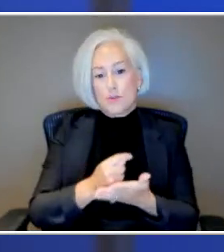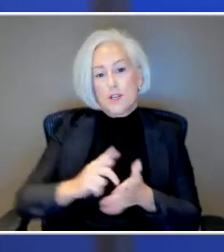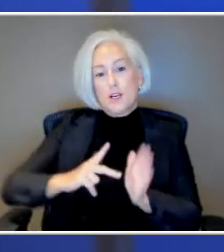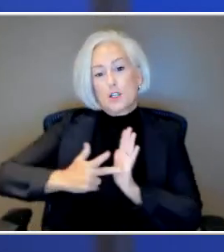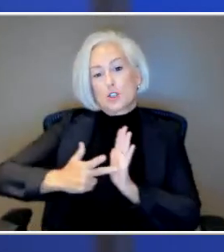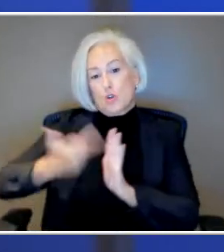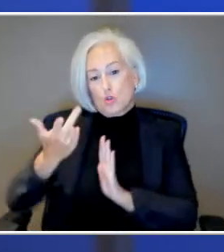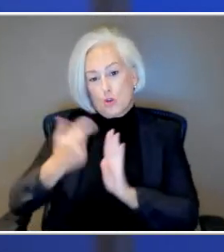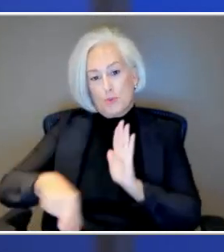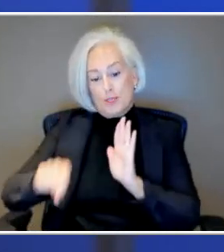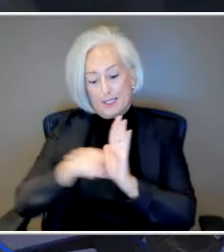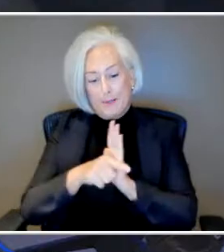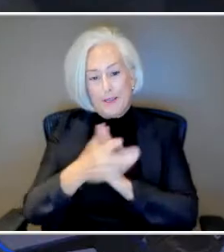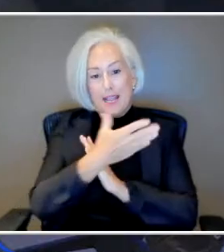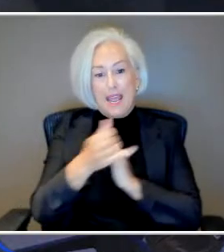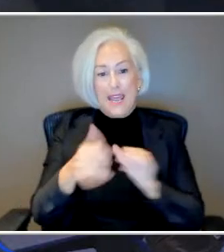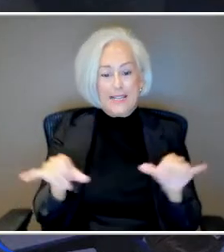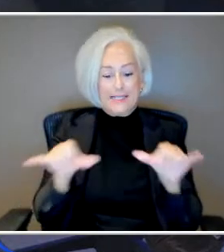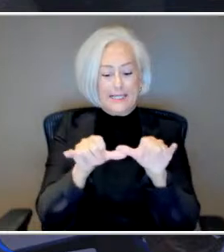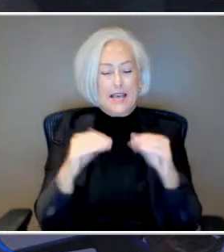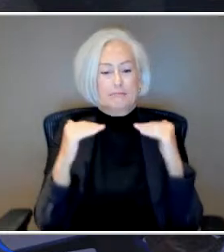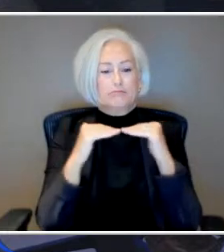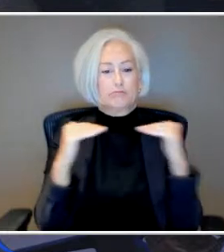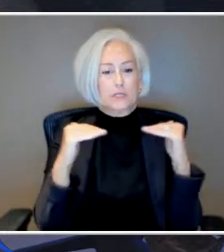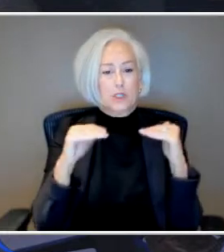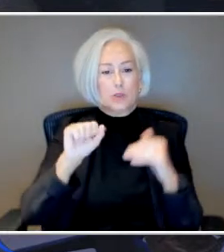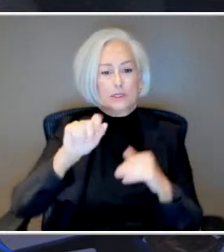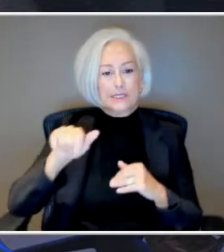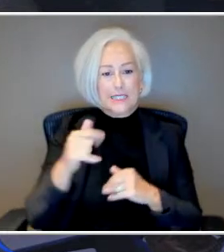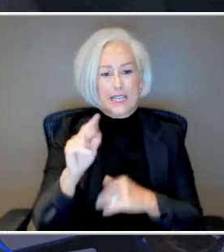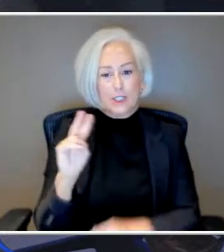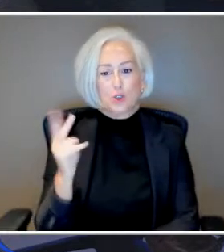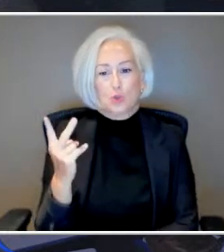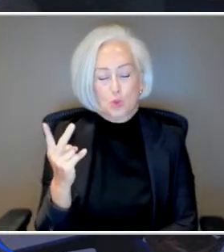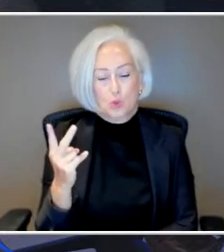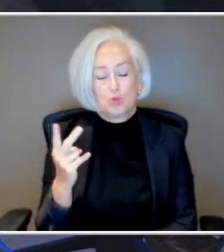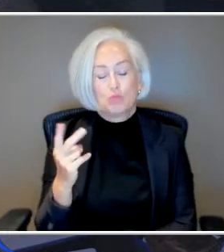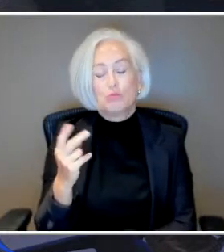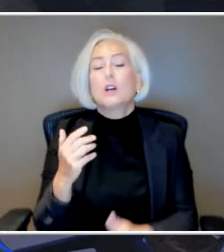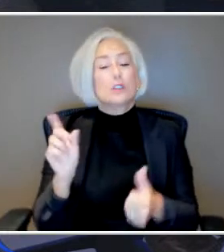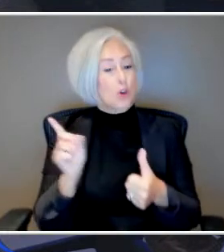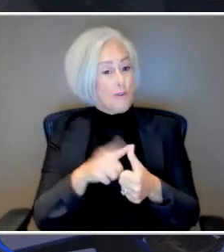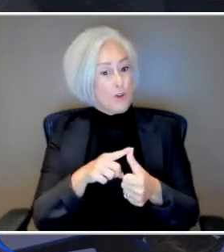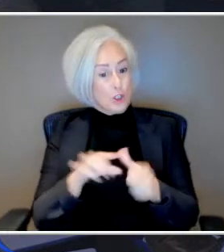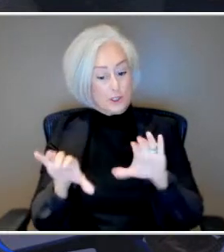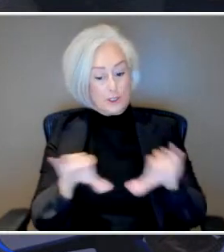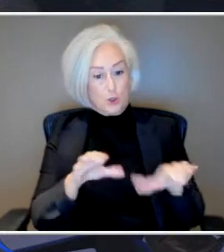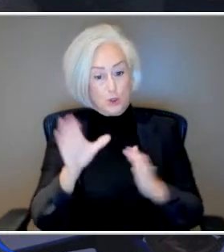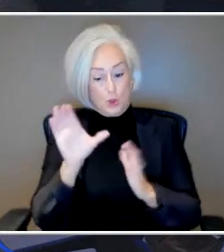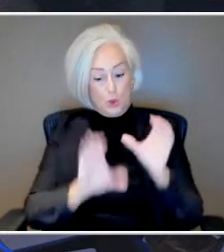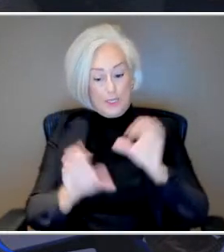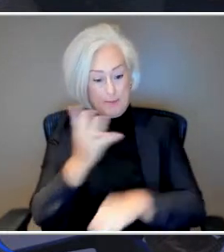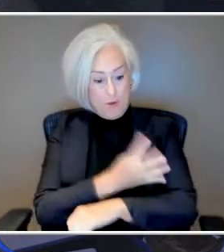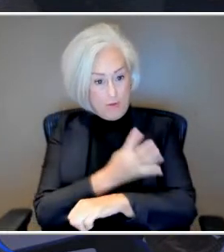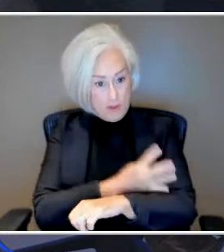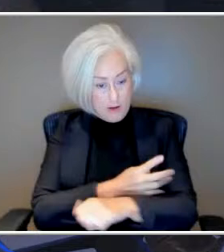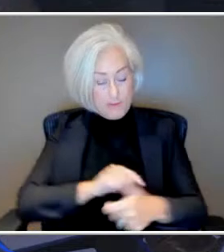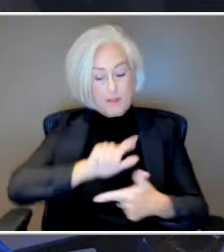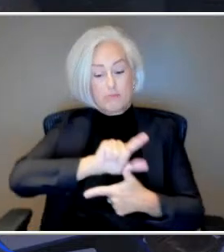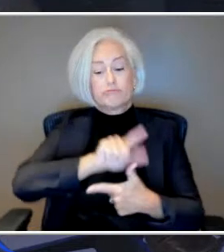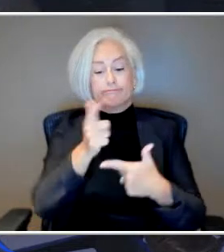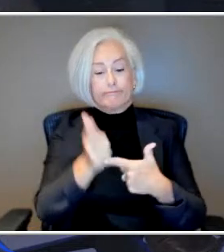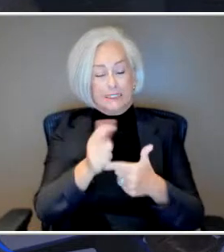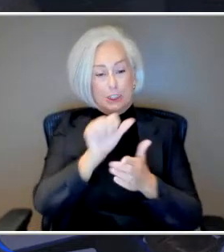made her a stage 2. So you do the chemo first. What came next? Surgery was next. Surgery was next. And where do we